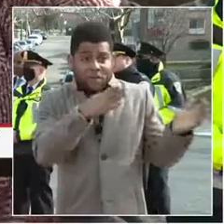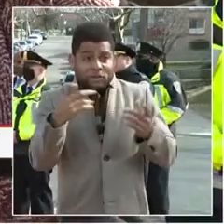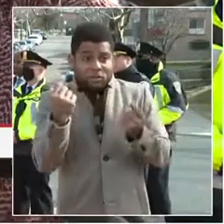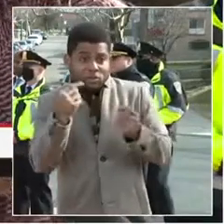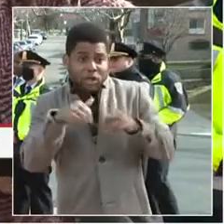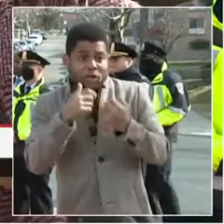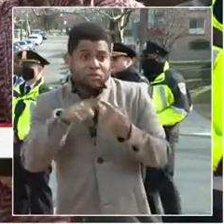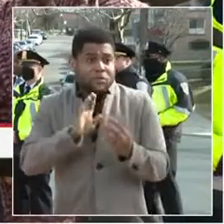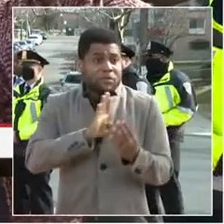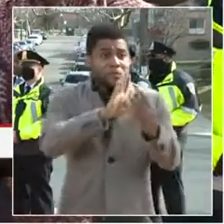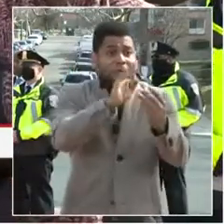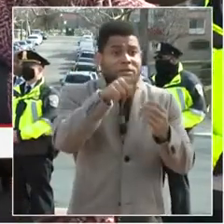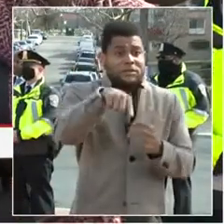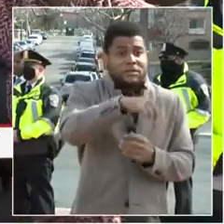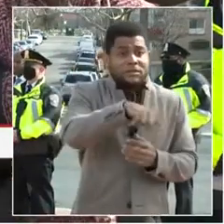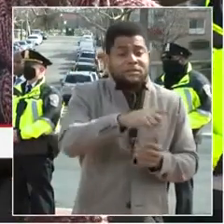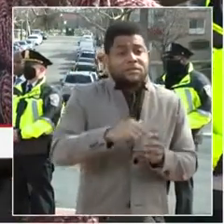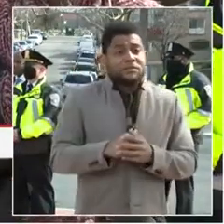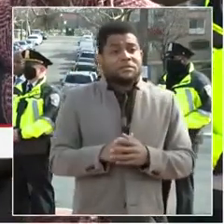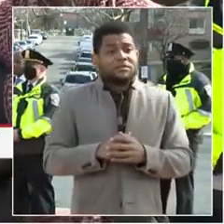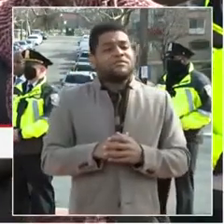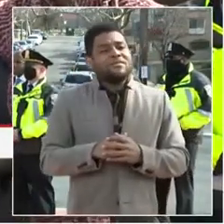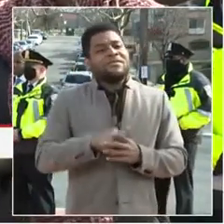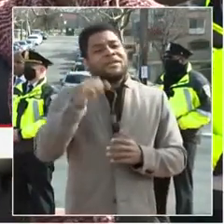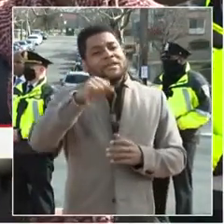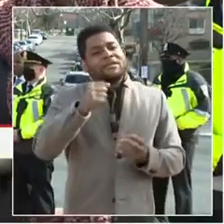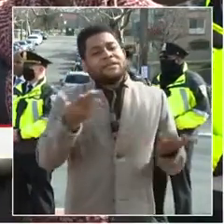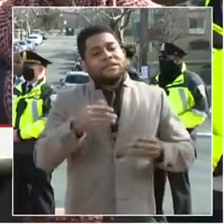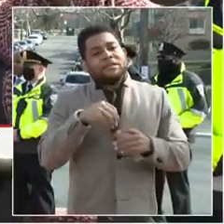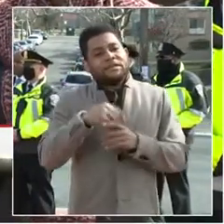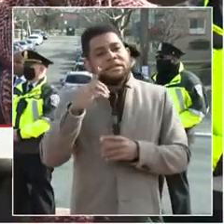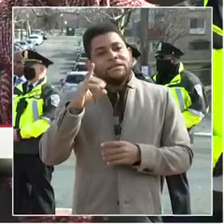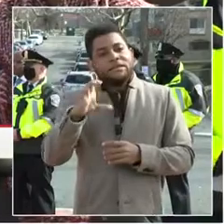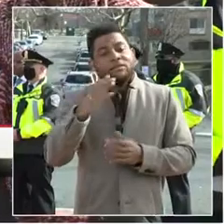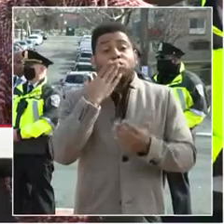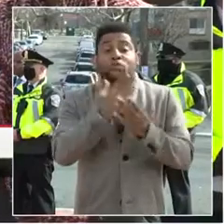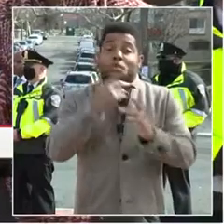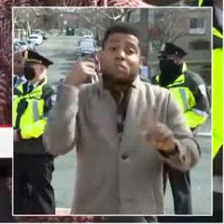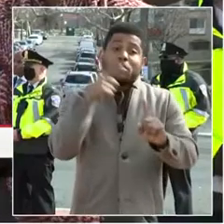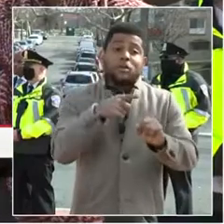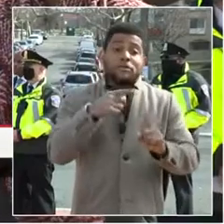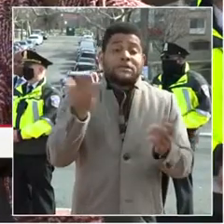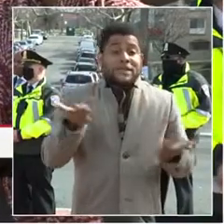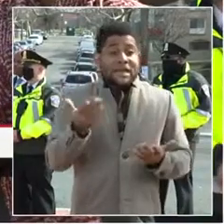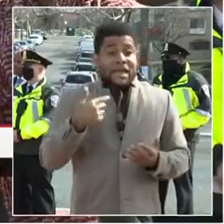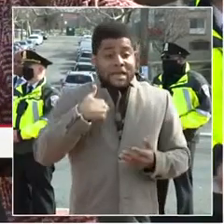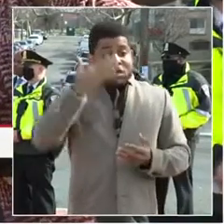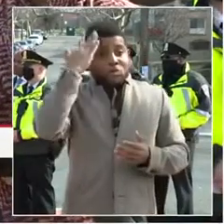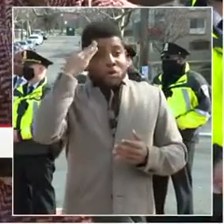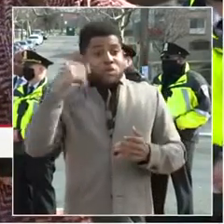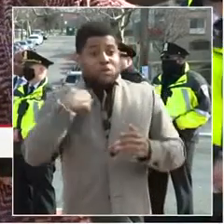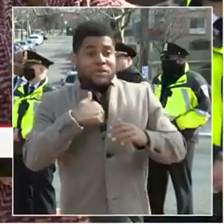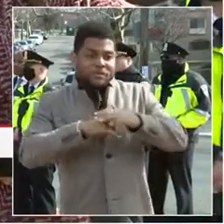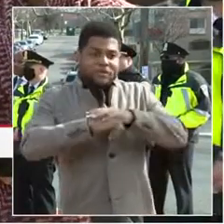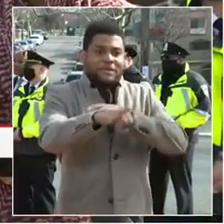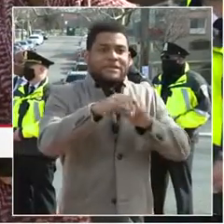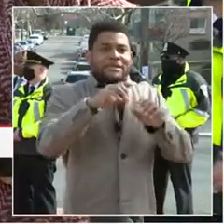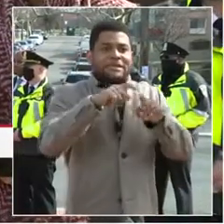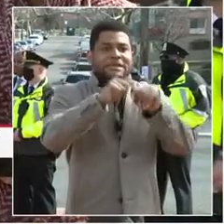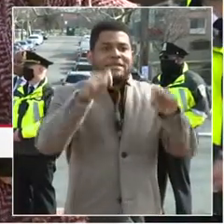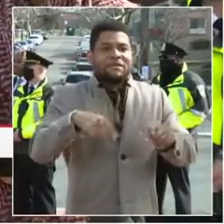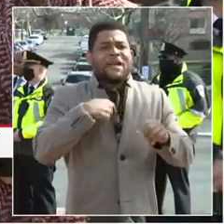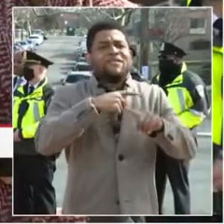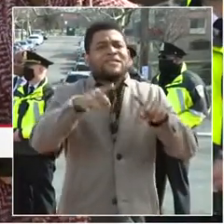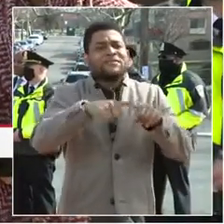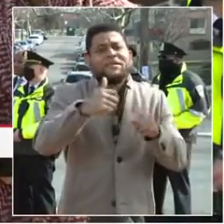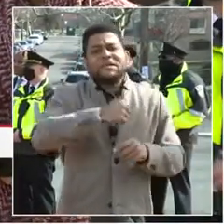one good thing here, I think, in the District of Columbia, we have a subway system. We have alternative modes of transportation. People love to bike in our